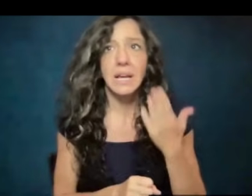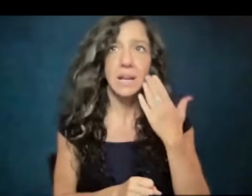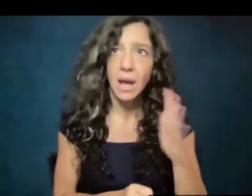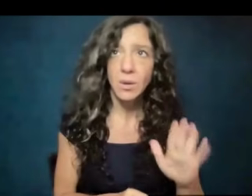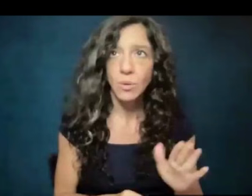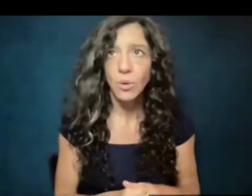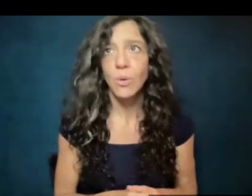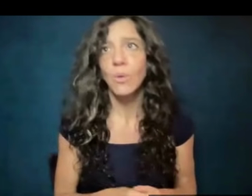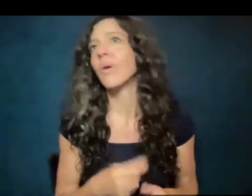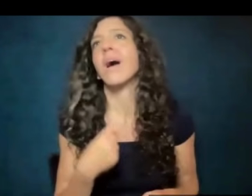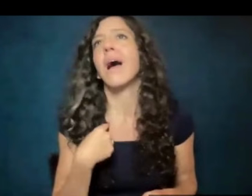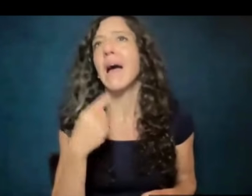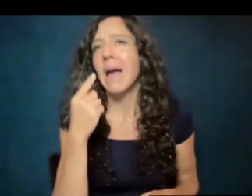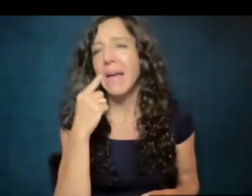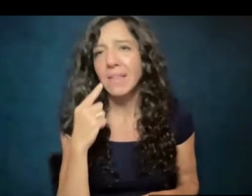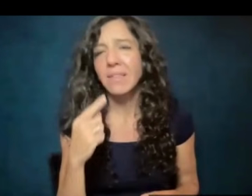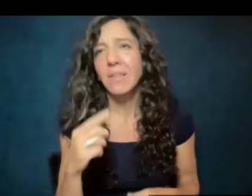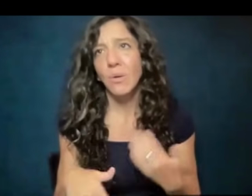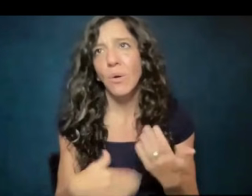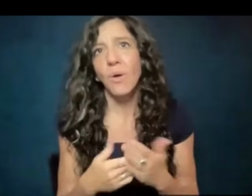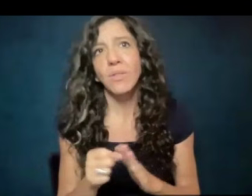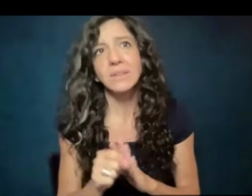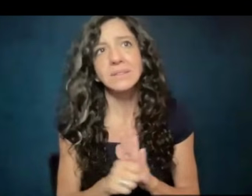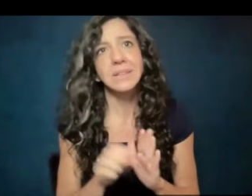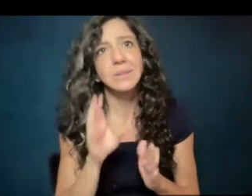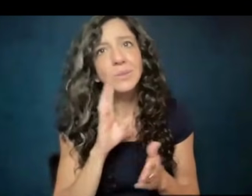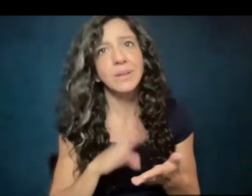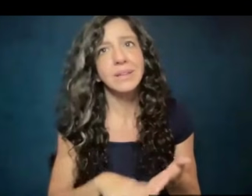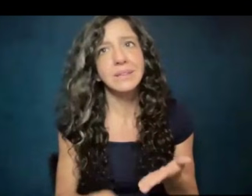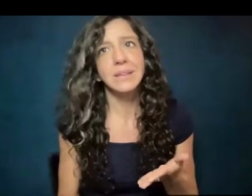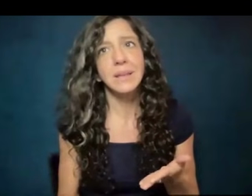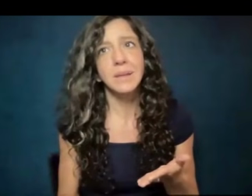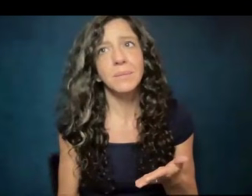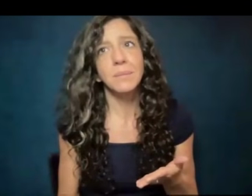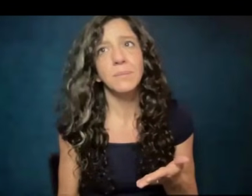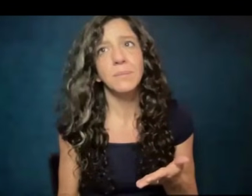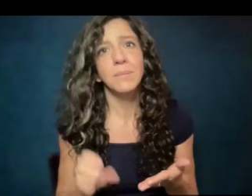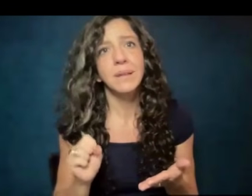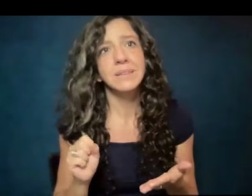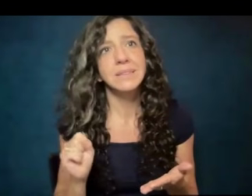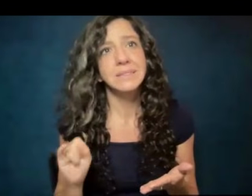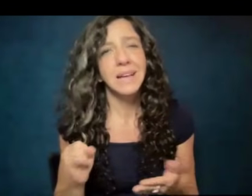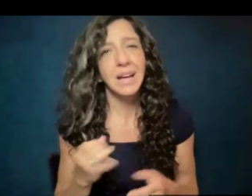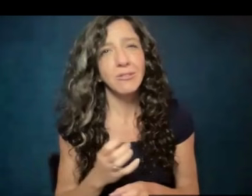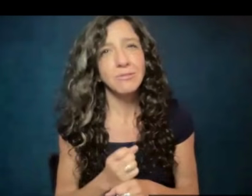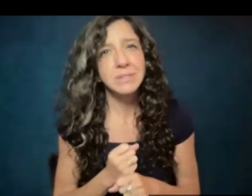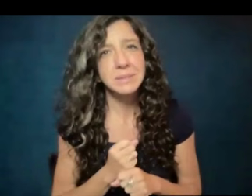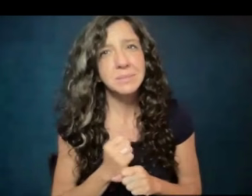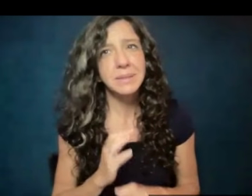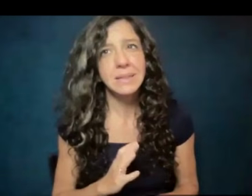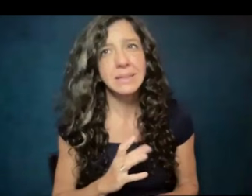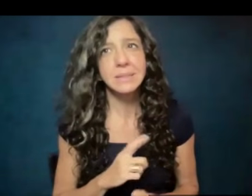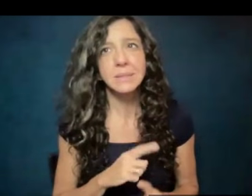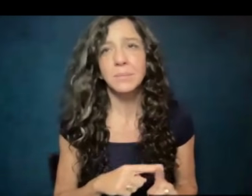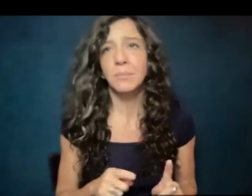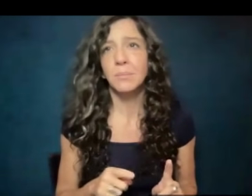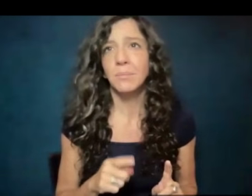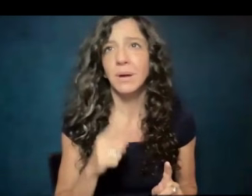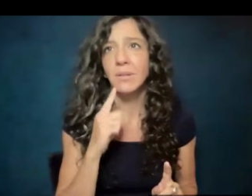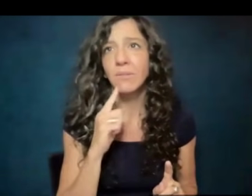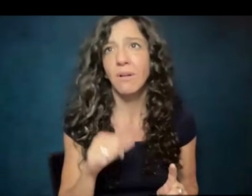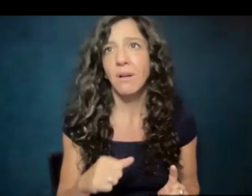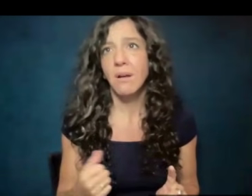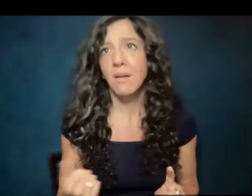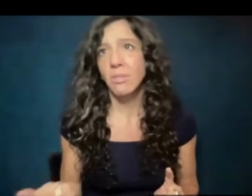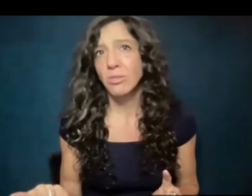pretty sure all the states will exempt SSI recipients, but as far as everybody else,